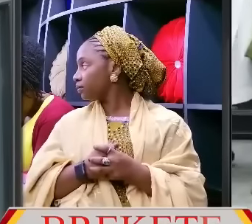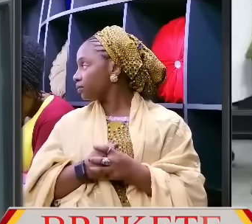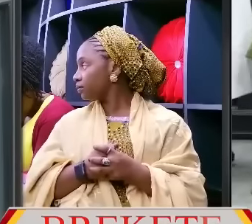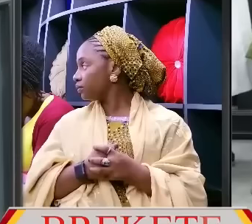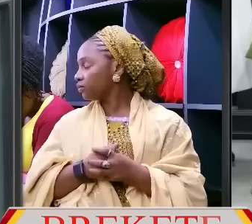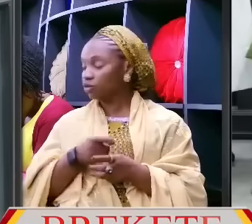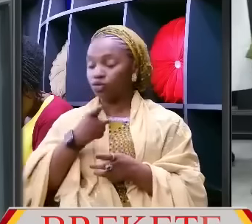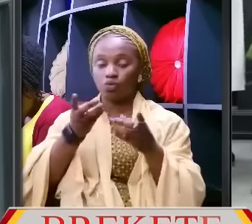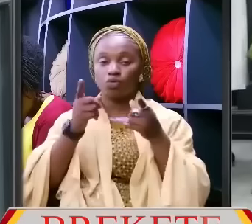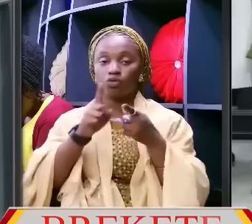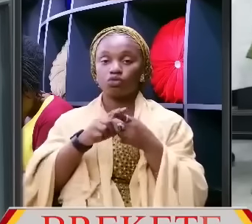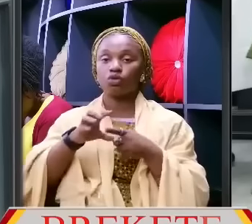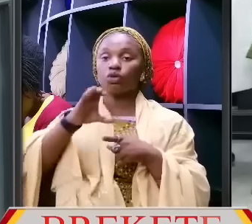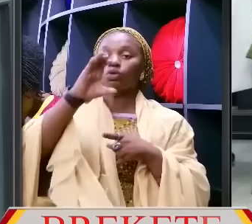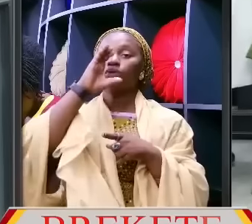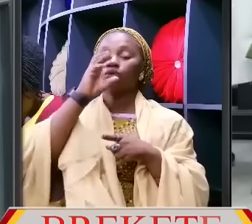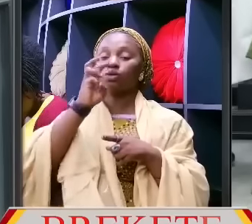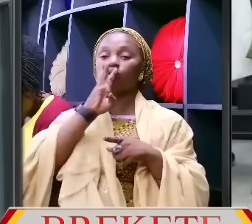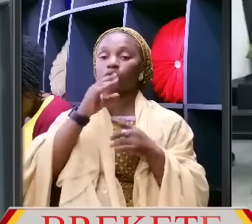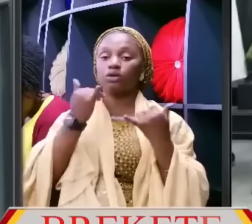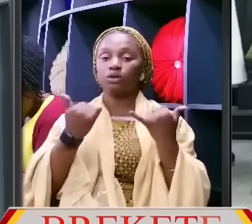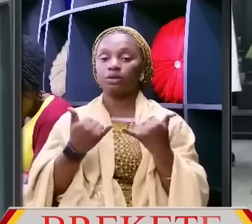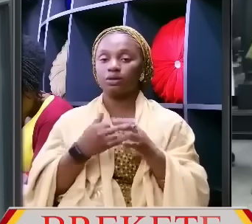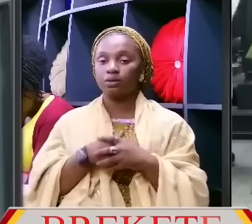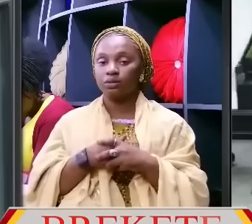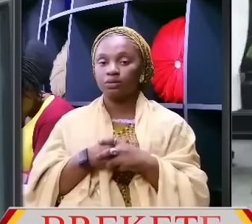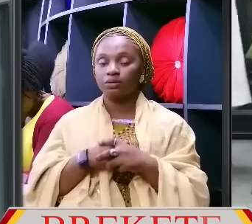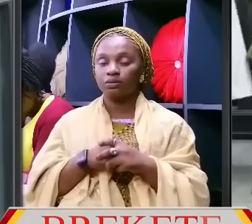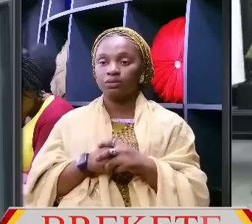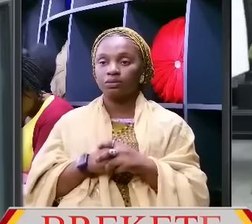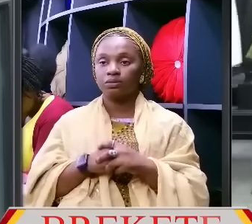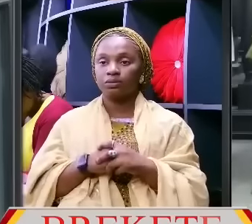But you go drink the water first before I go put the pillow. Okay. Support your